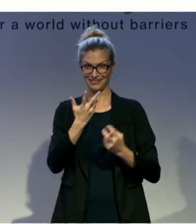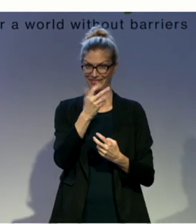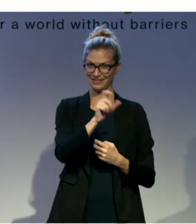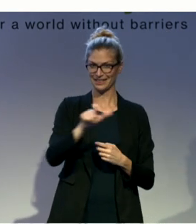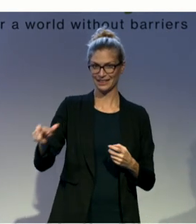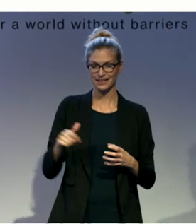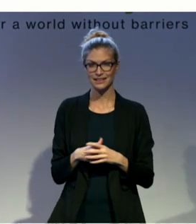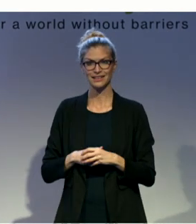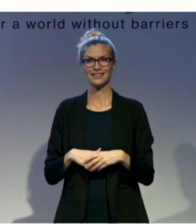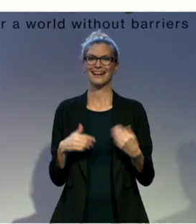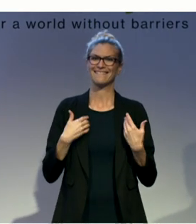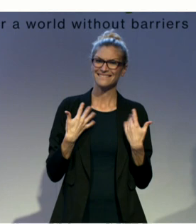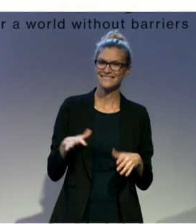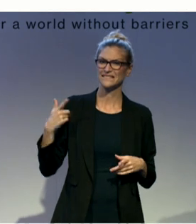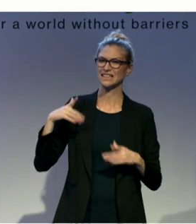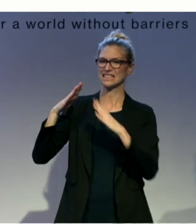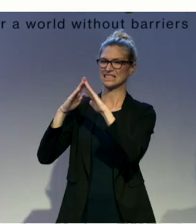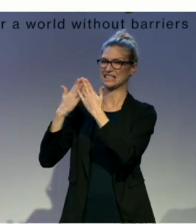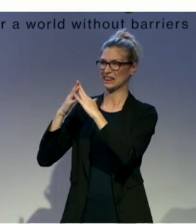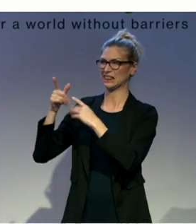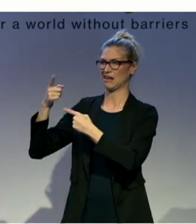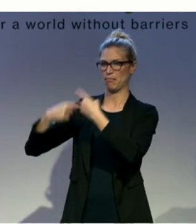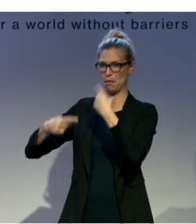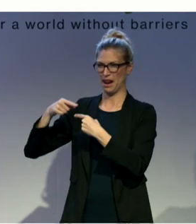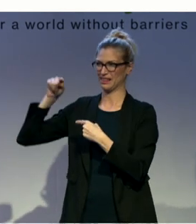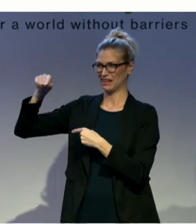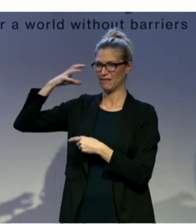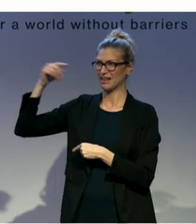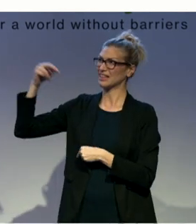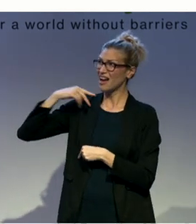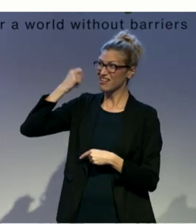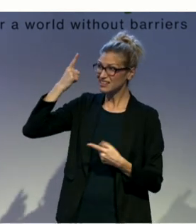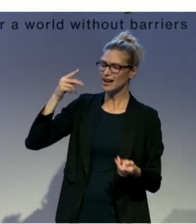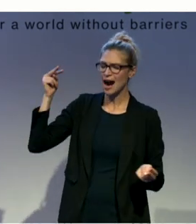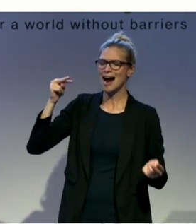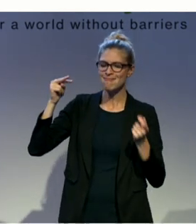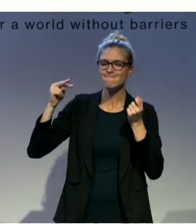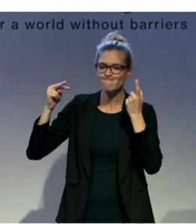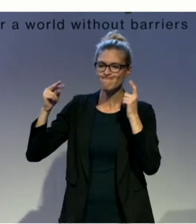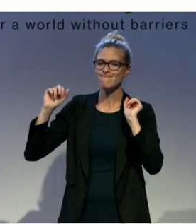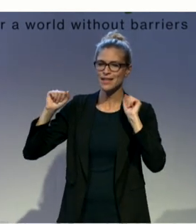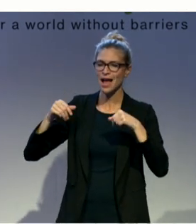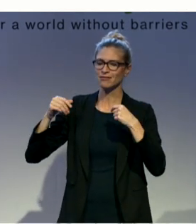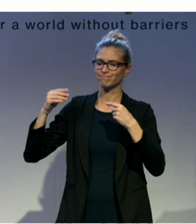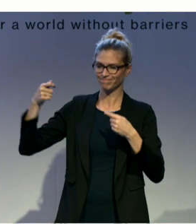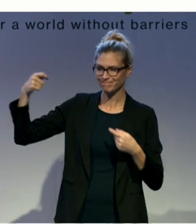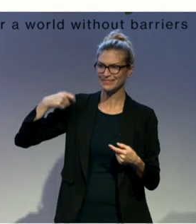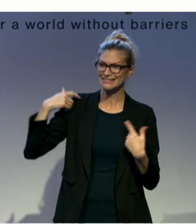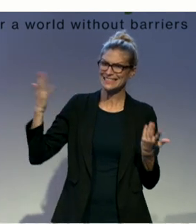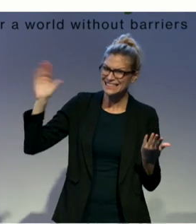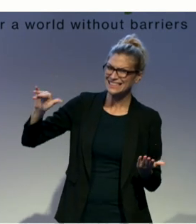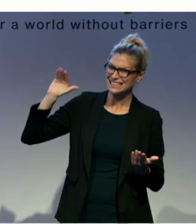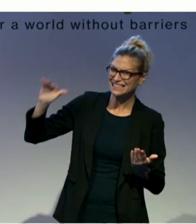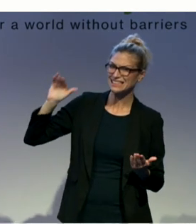the understanding of city government. Our constant information spreading and lobbying for the rights of people with disabilities have led